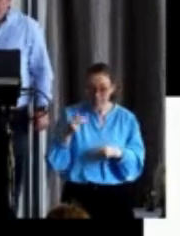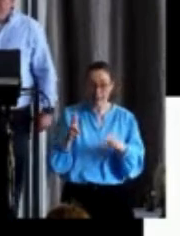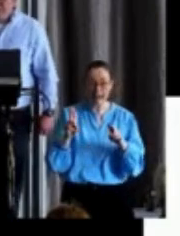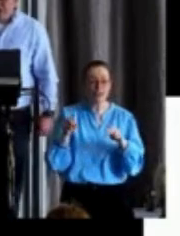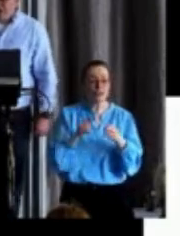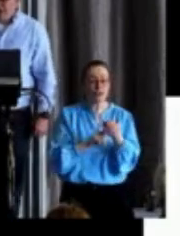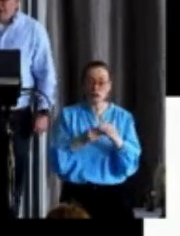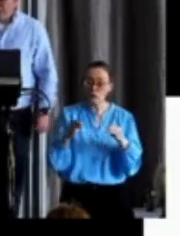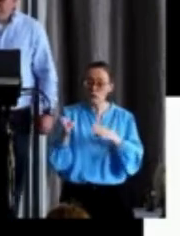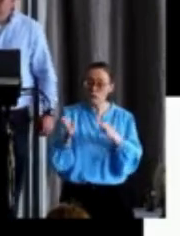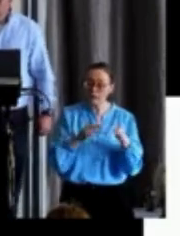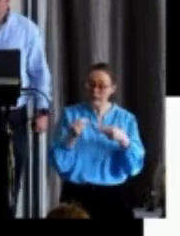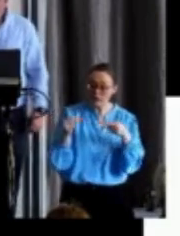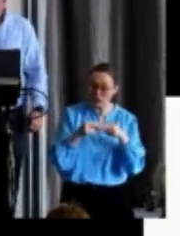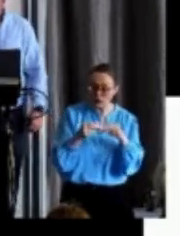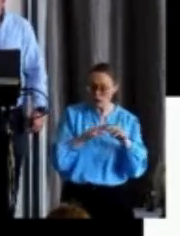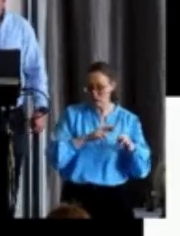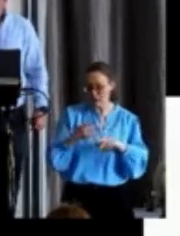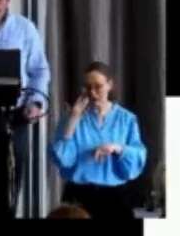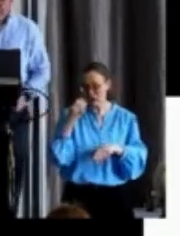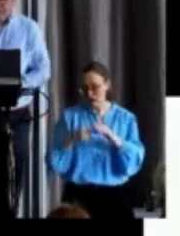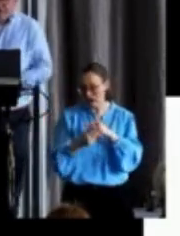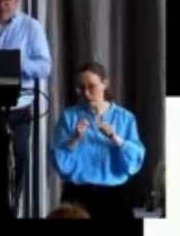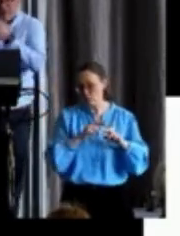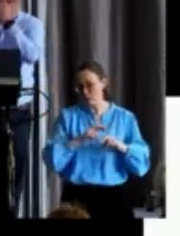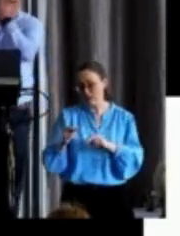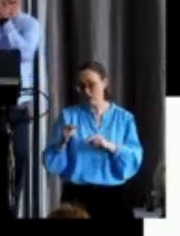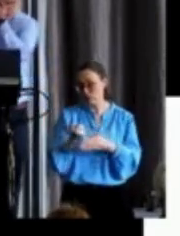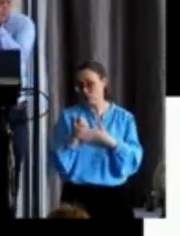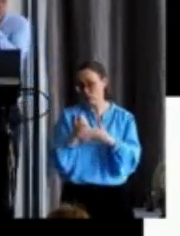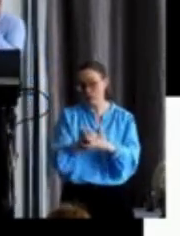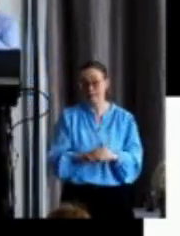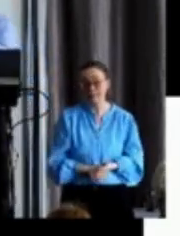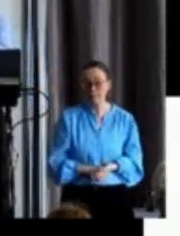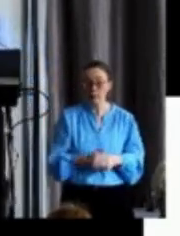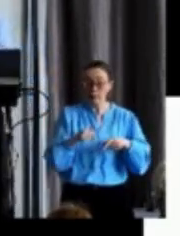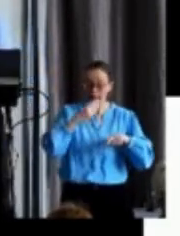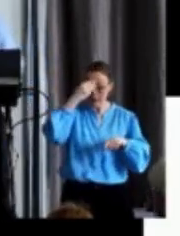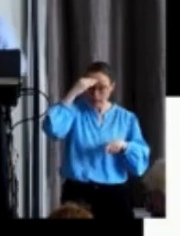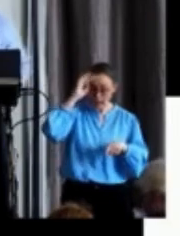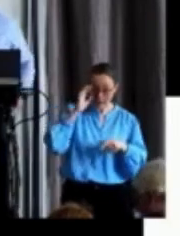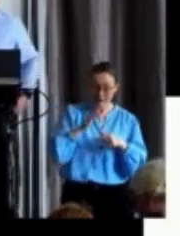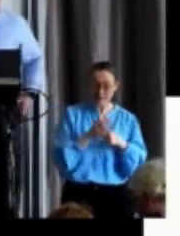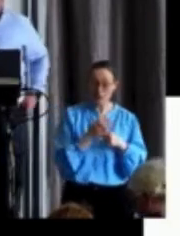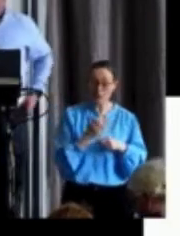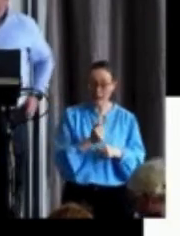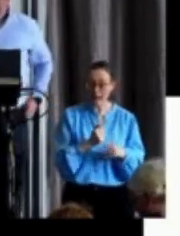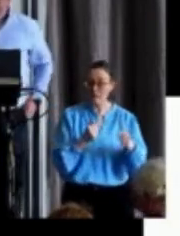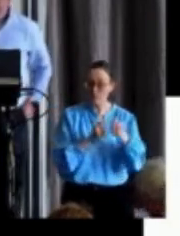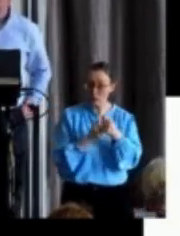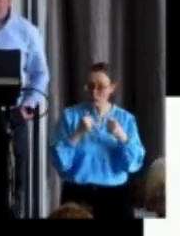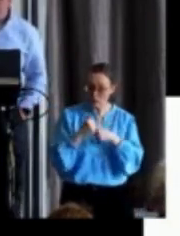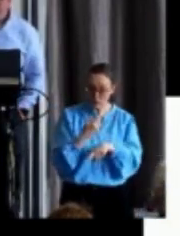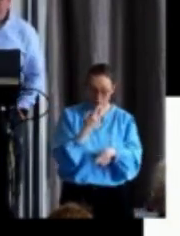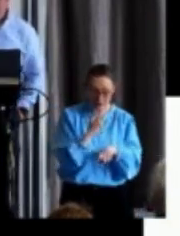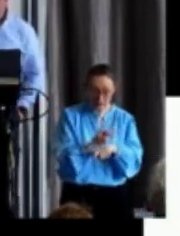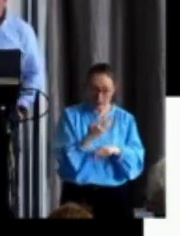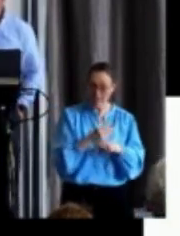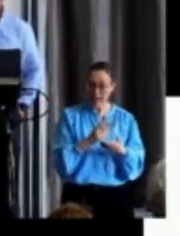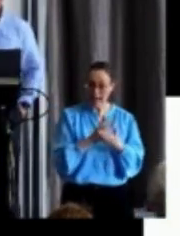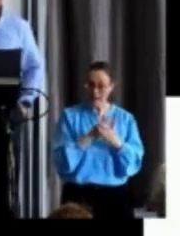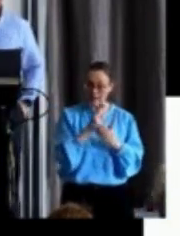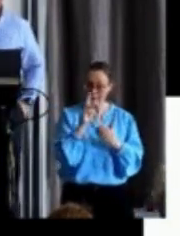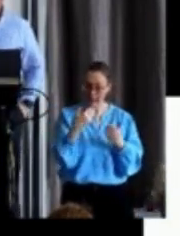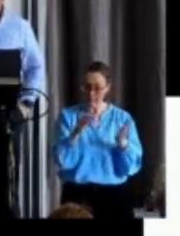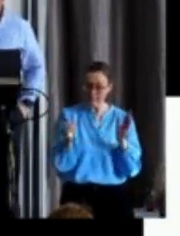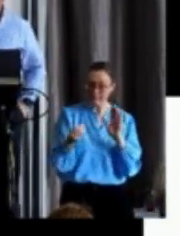practice nurses and checkups and regular supports. So we have in Ireland the means and structures in place for epilepsy to become part of the Chronic